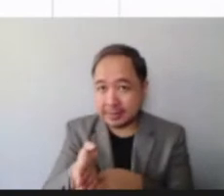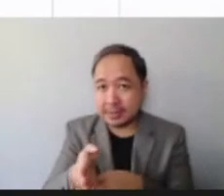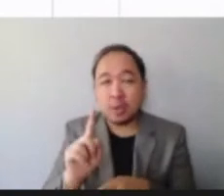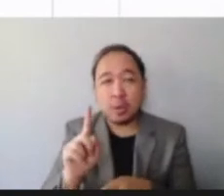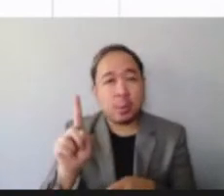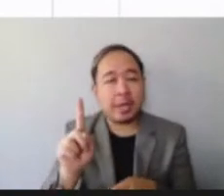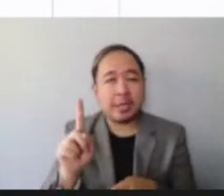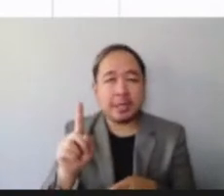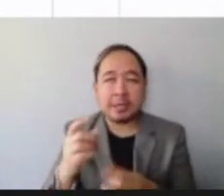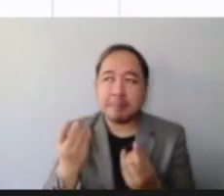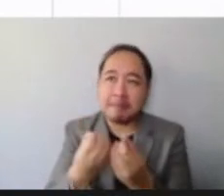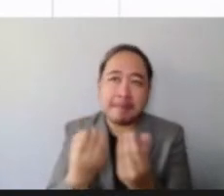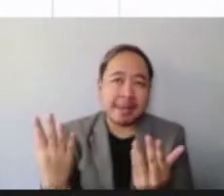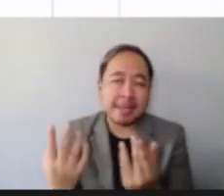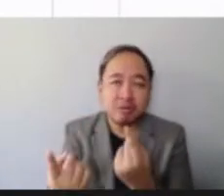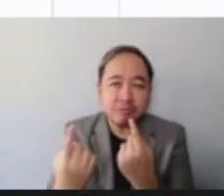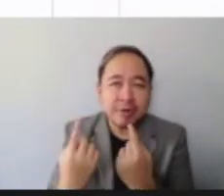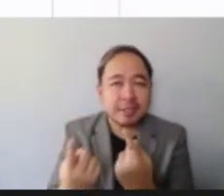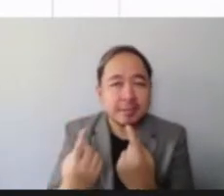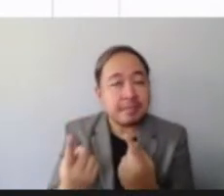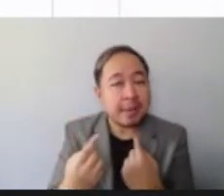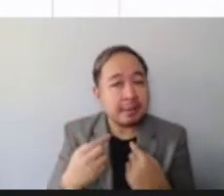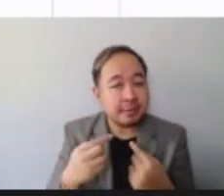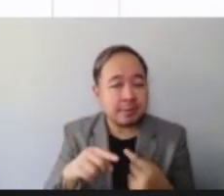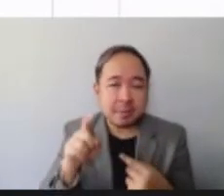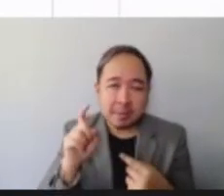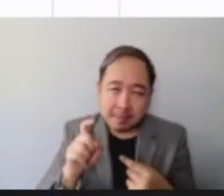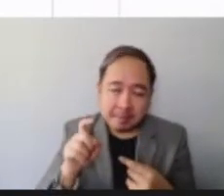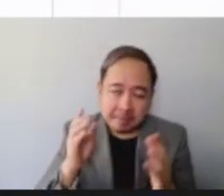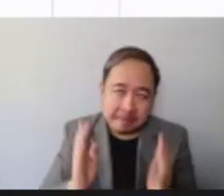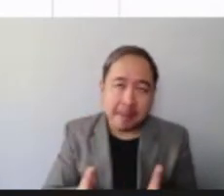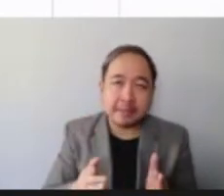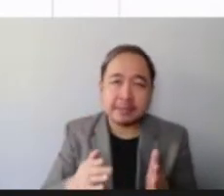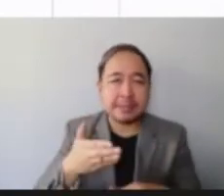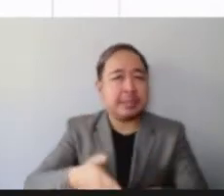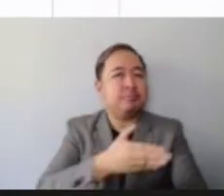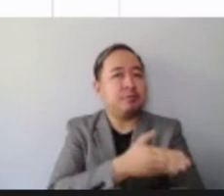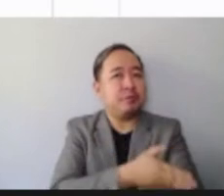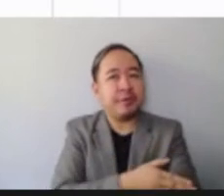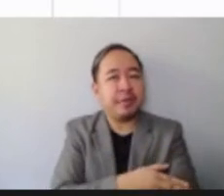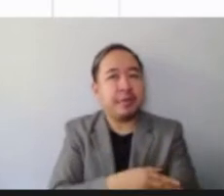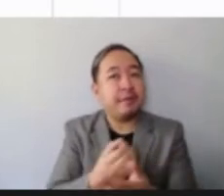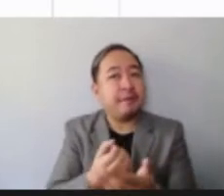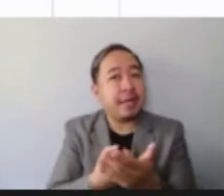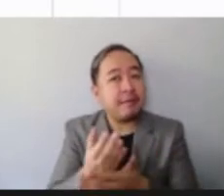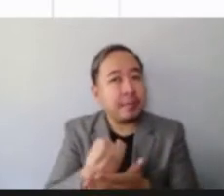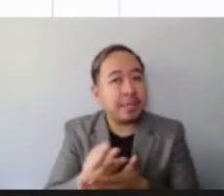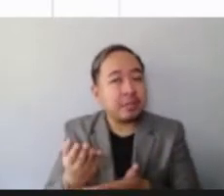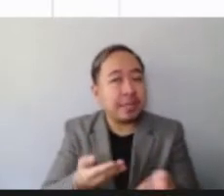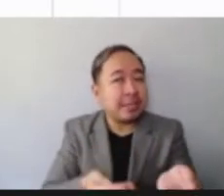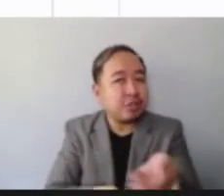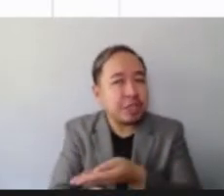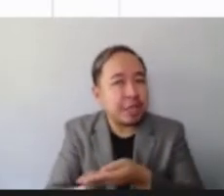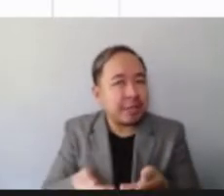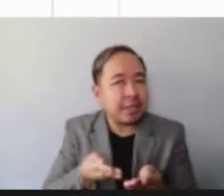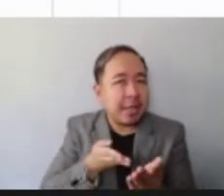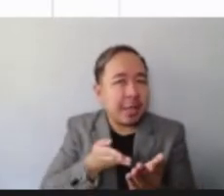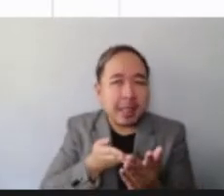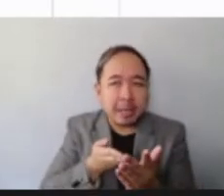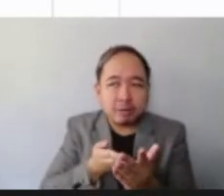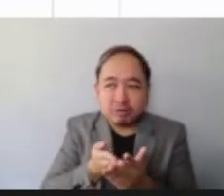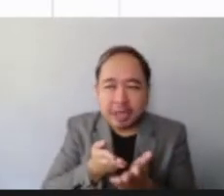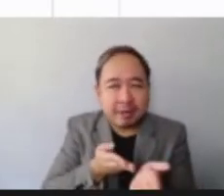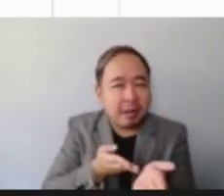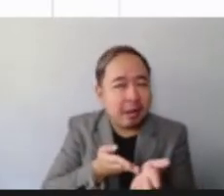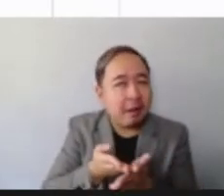that received the most responses was that we need to do better in terms of information sharing transparency and evidence